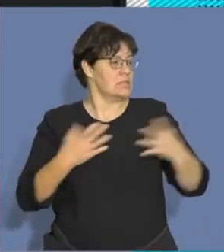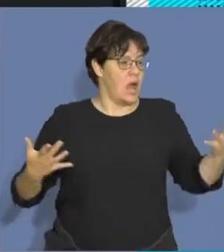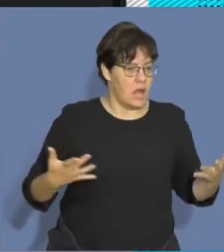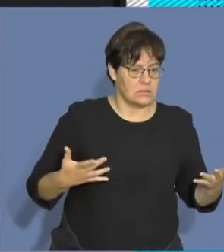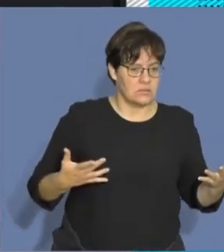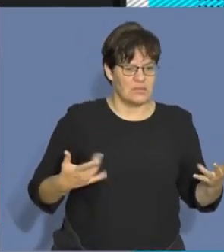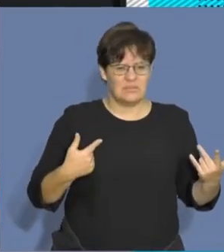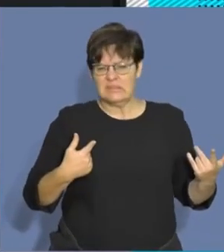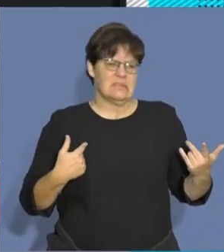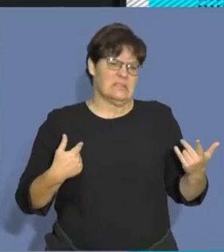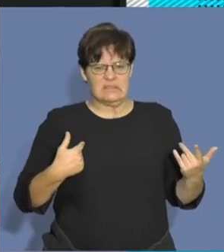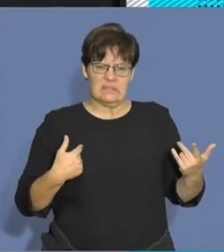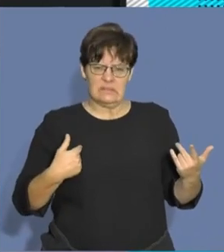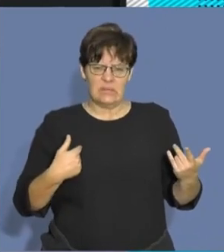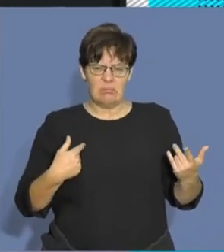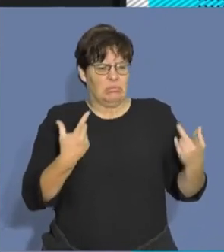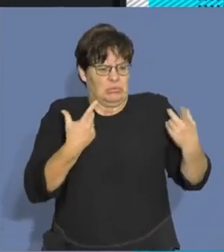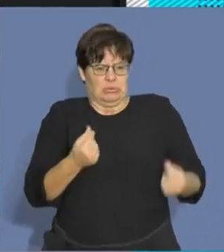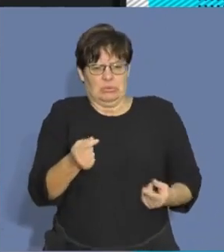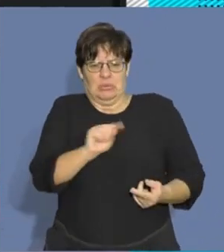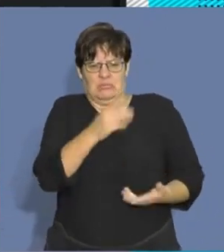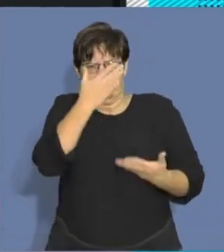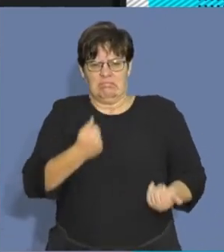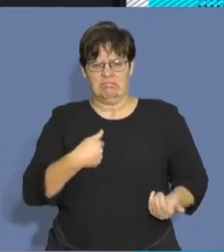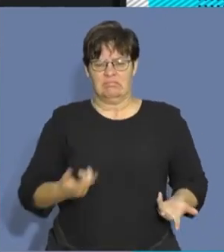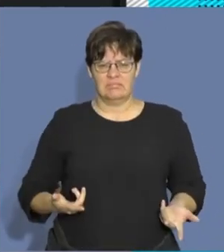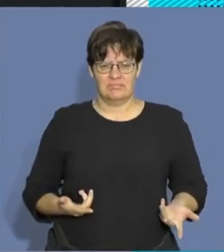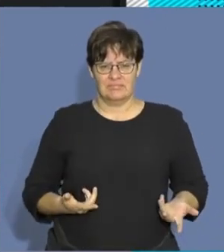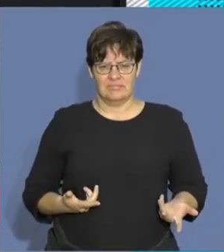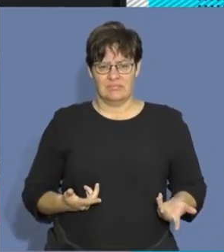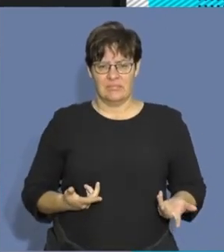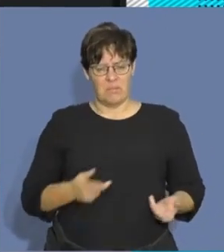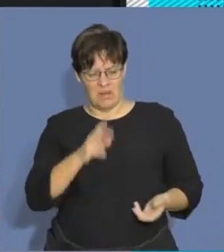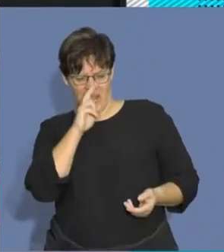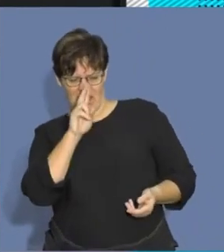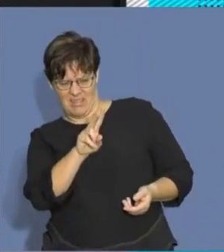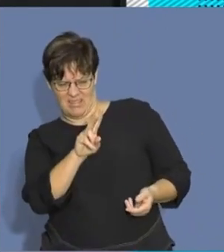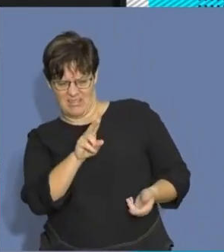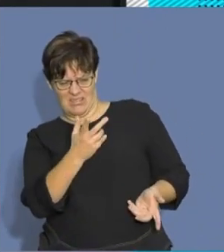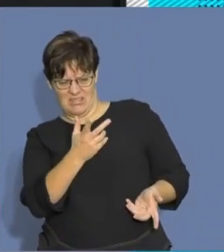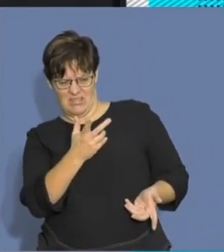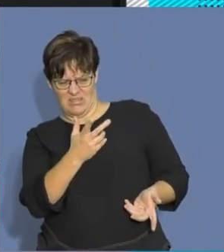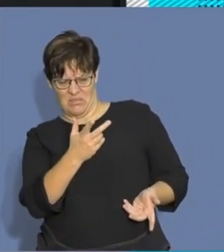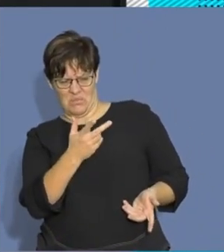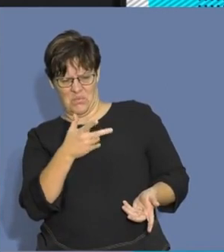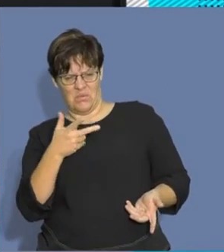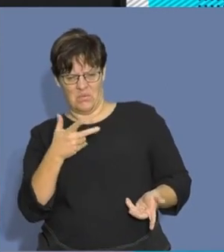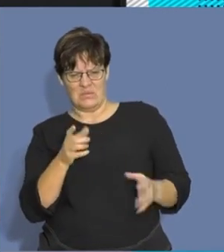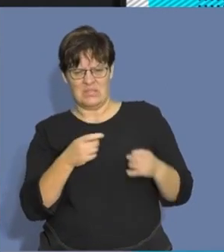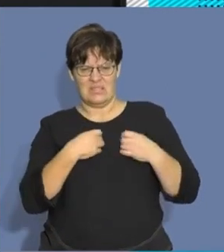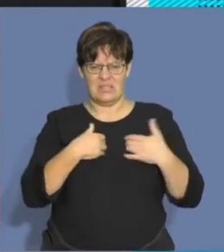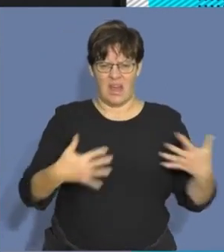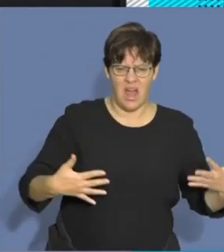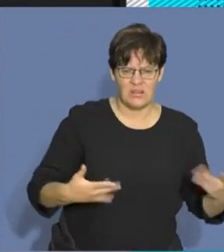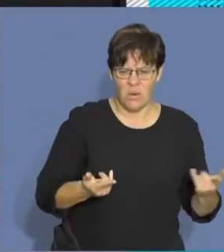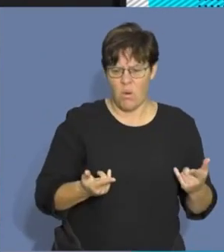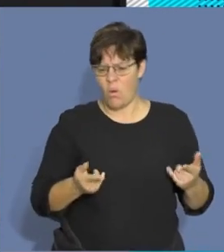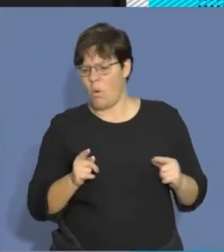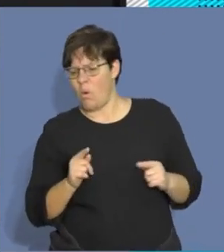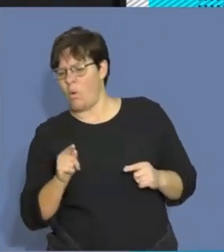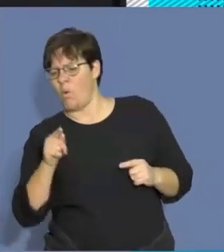do I know what to do? And often we don't really see the end. We don't really know how to start or where we